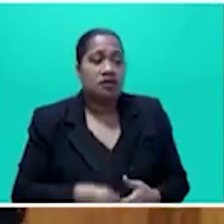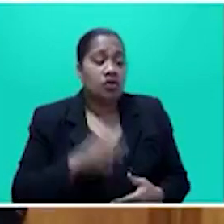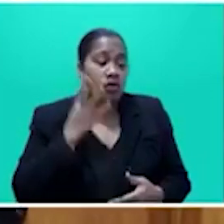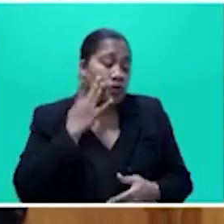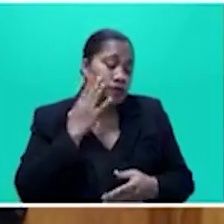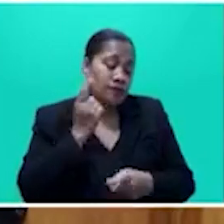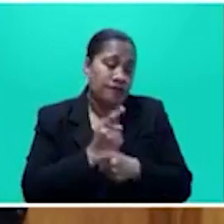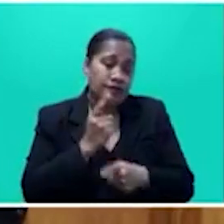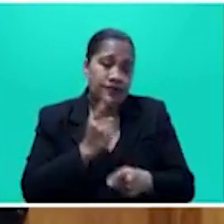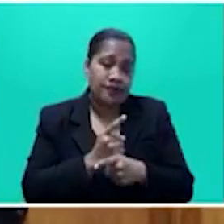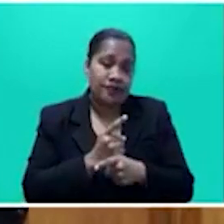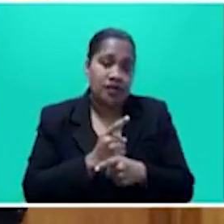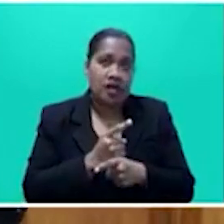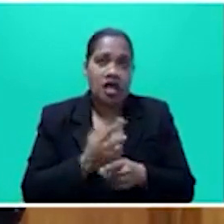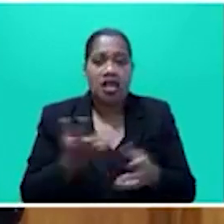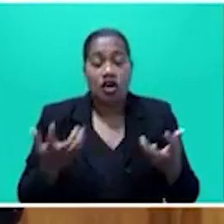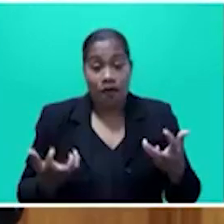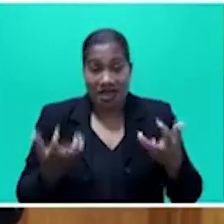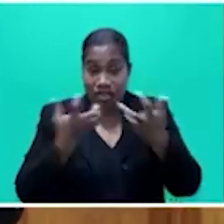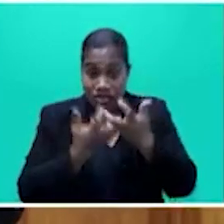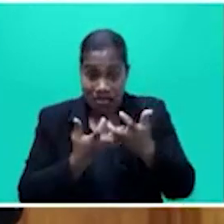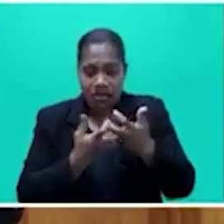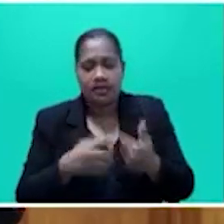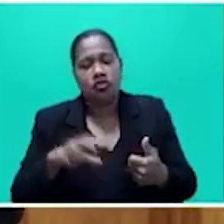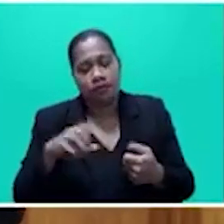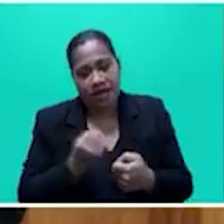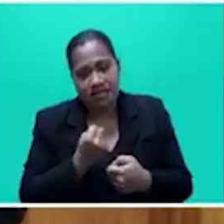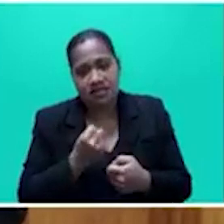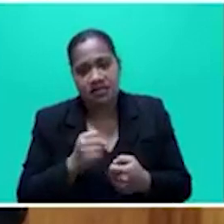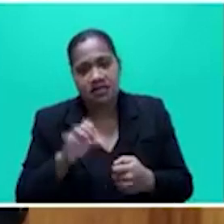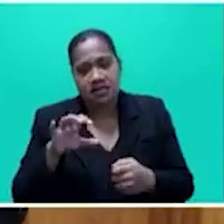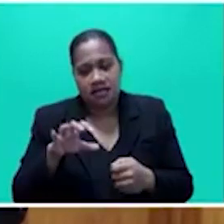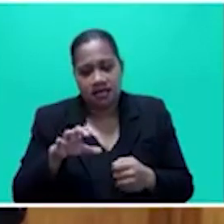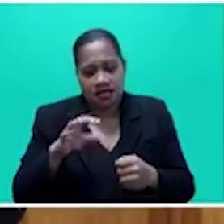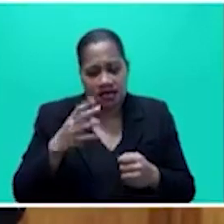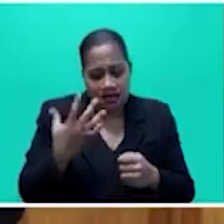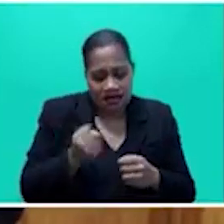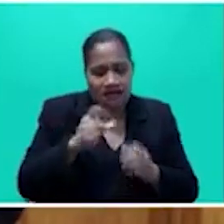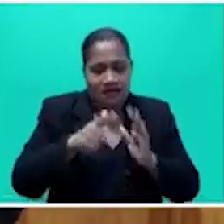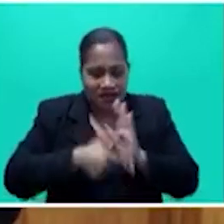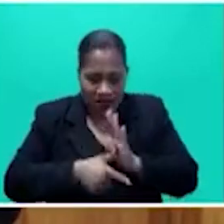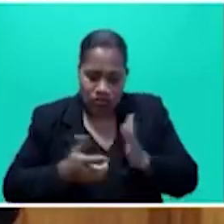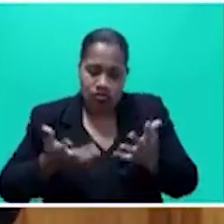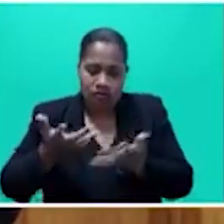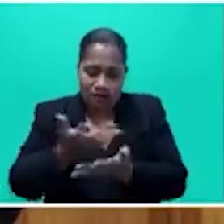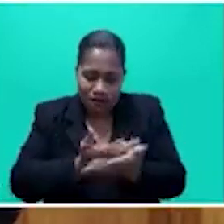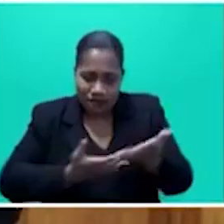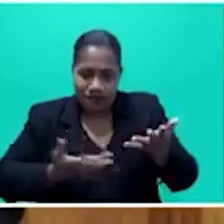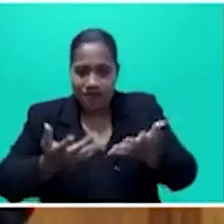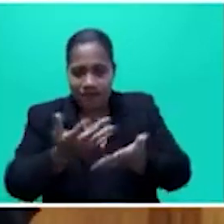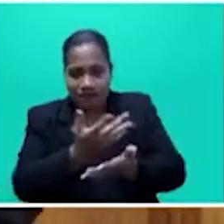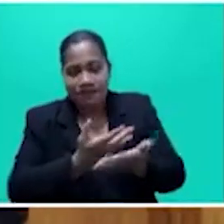talk on accommodation, you must take time to have dialogue on this